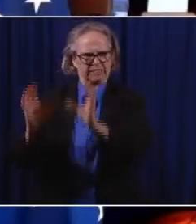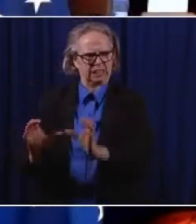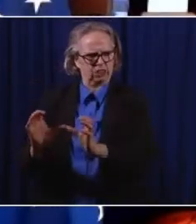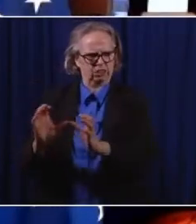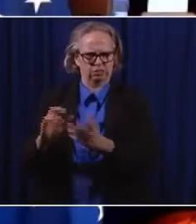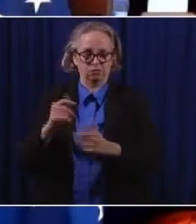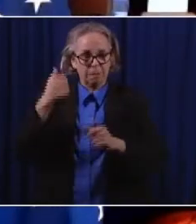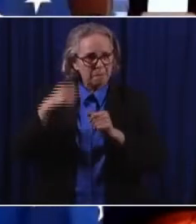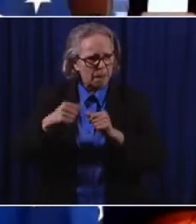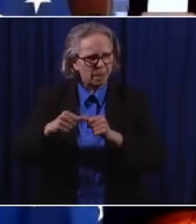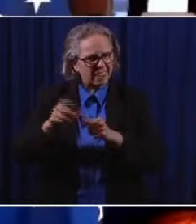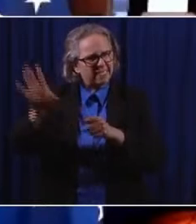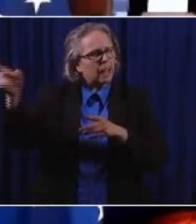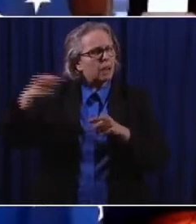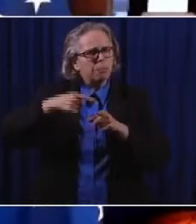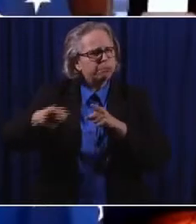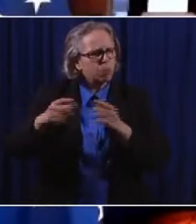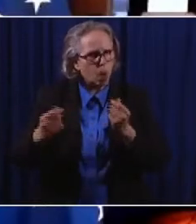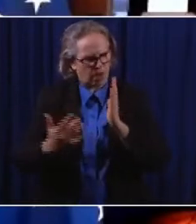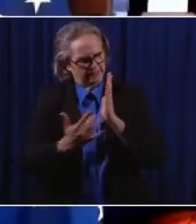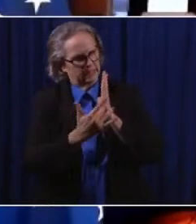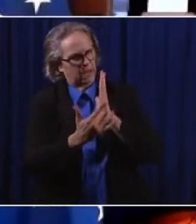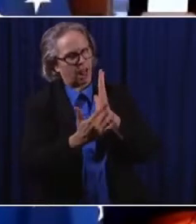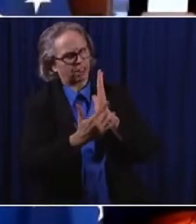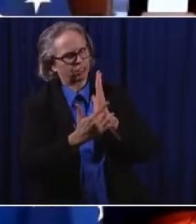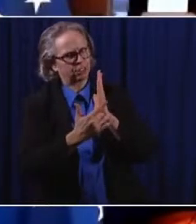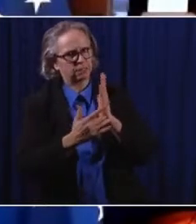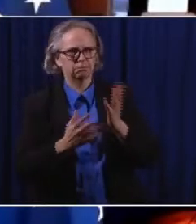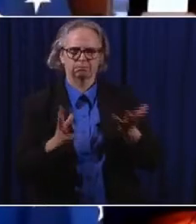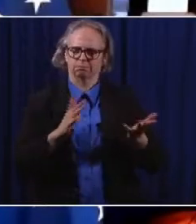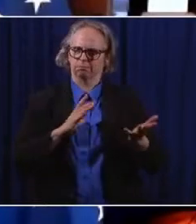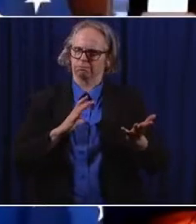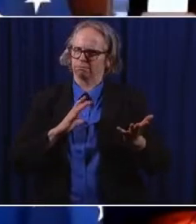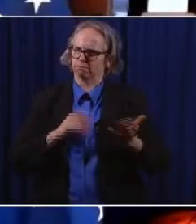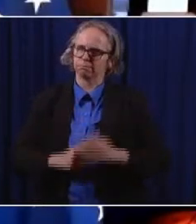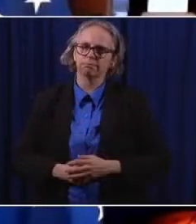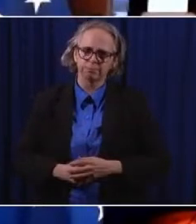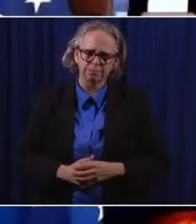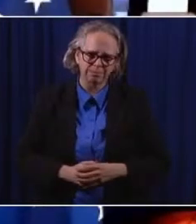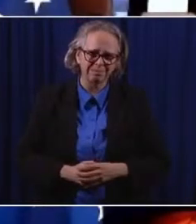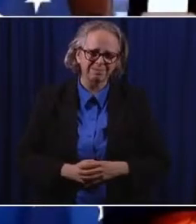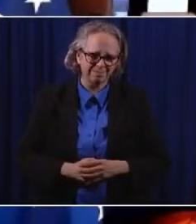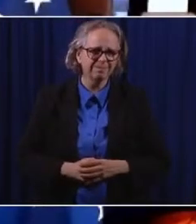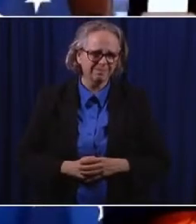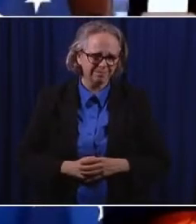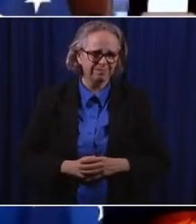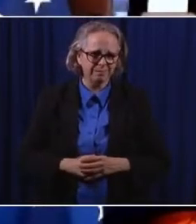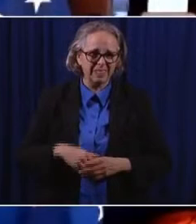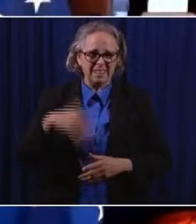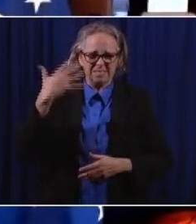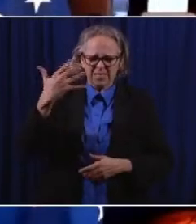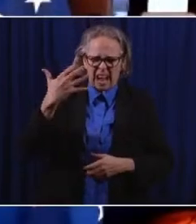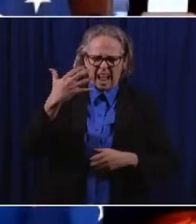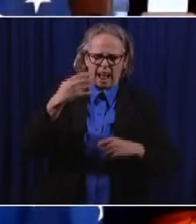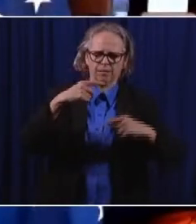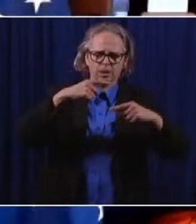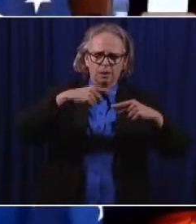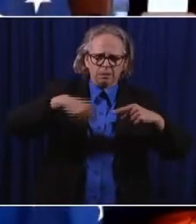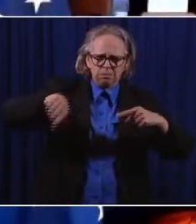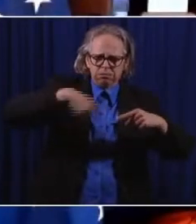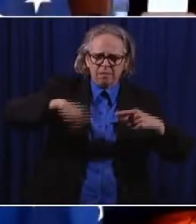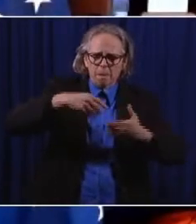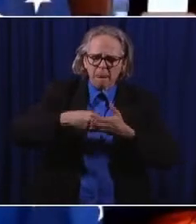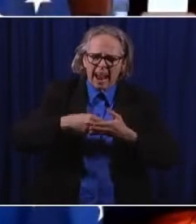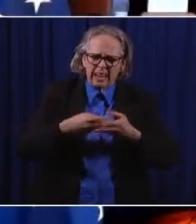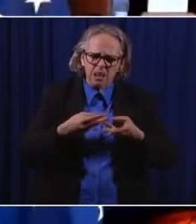industry recognized tech credentials. And after 5 rounds of funding, we now have